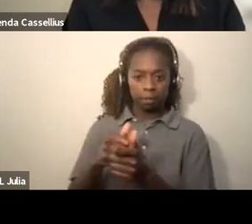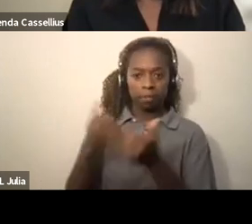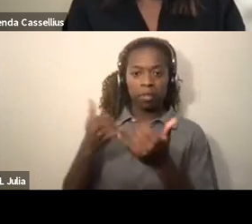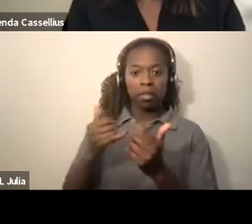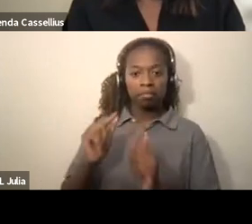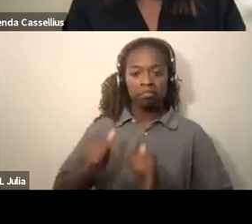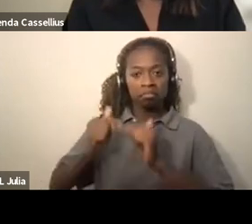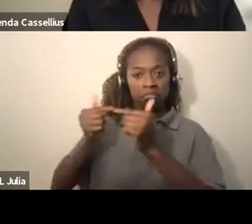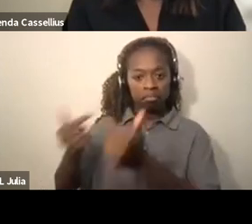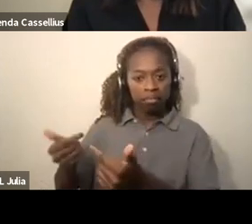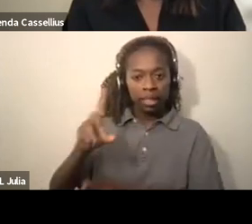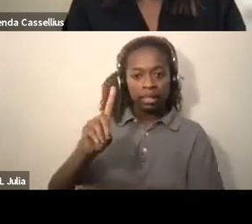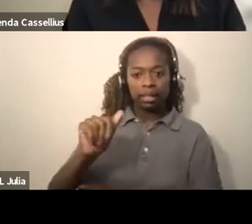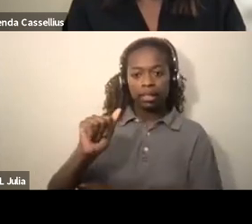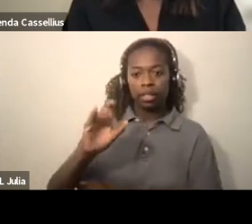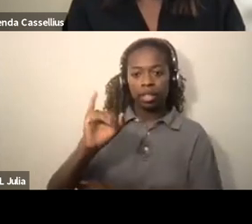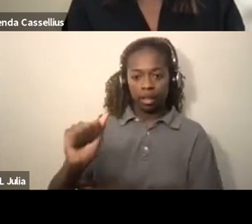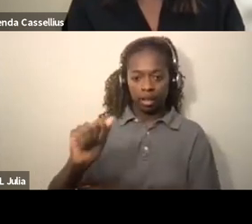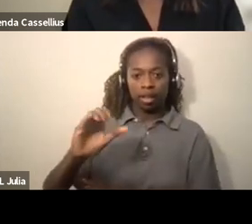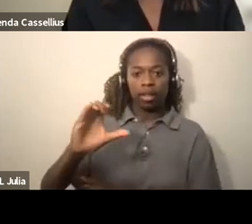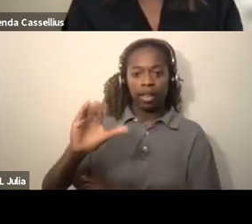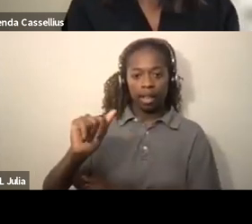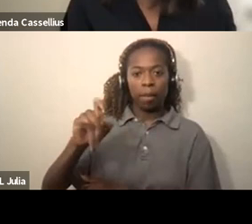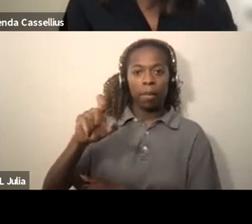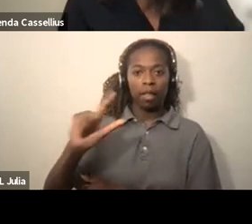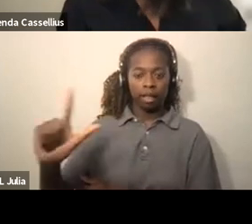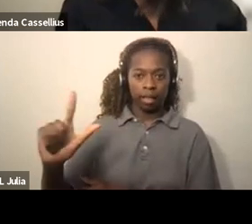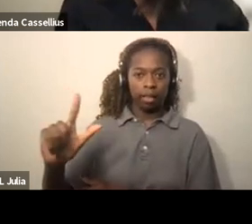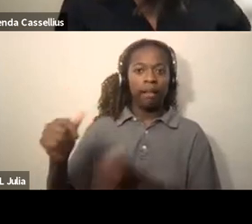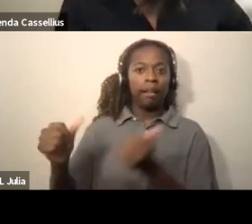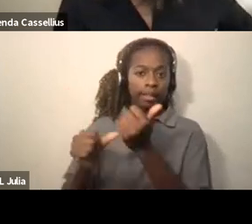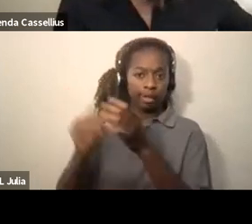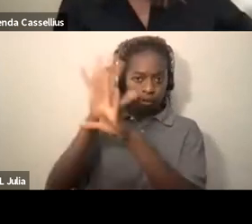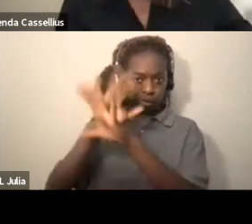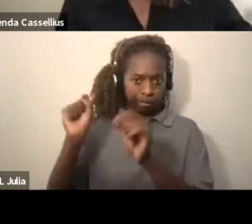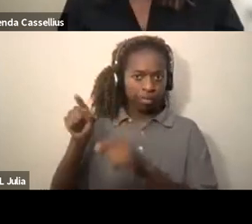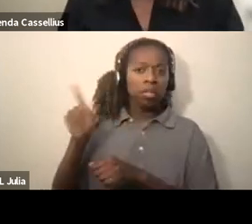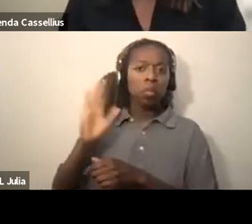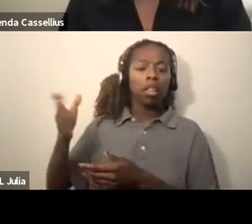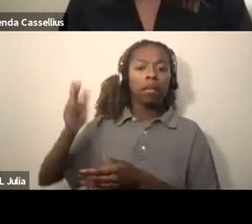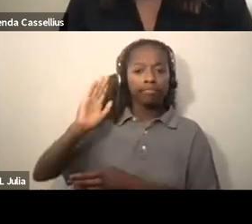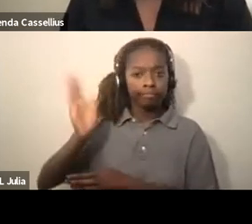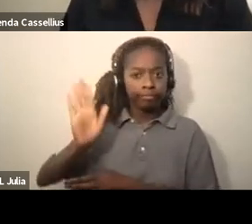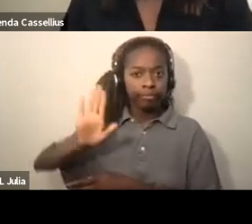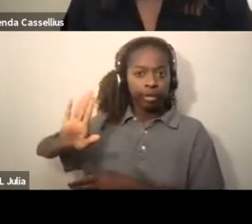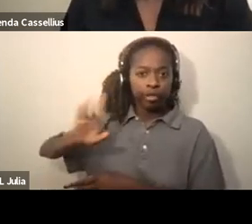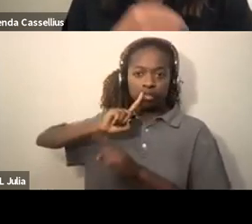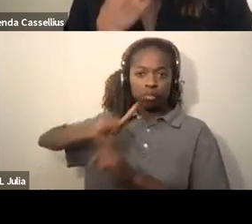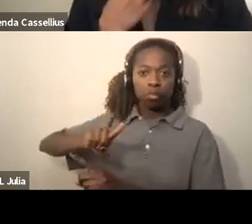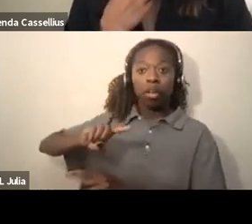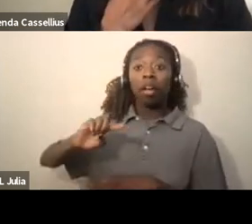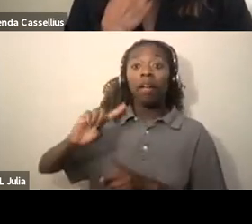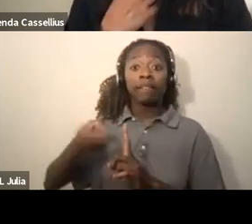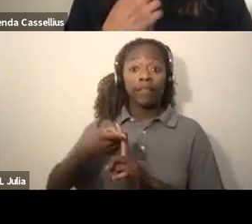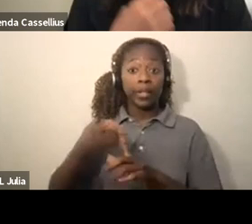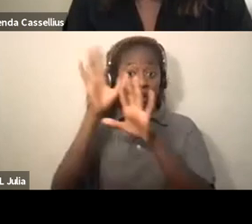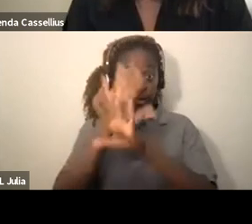campbell assistant superintendent division of schools to please present her report first i'd like to invite the superintendent to